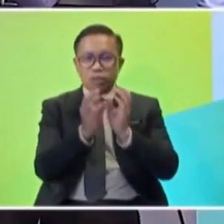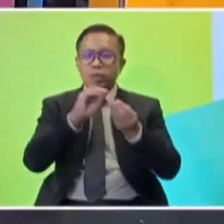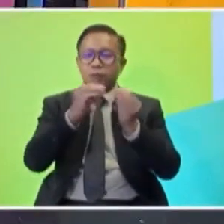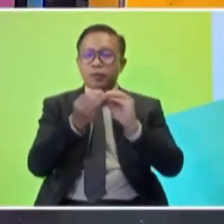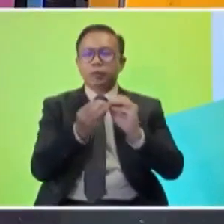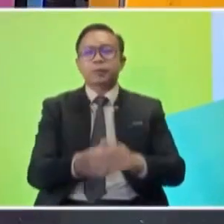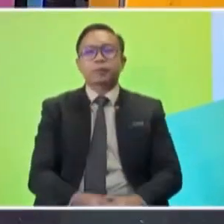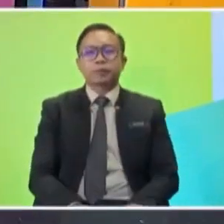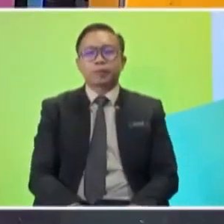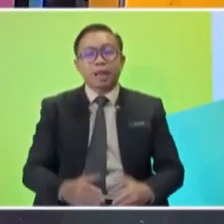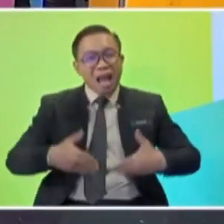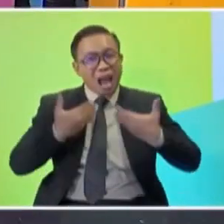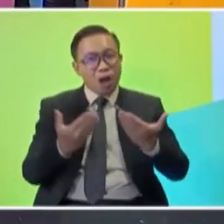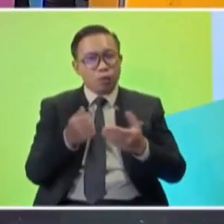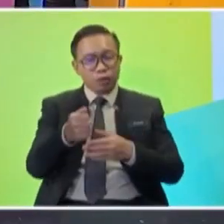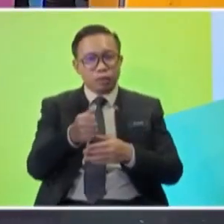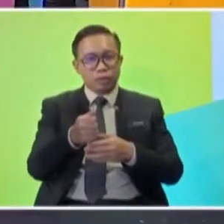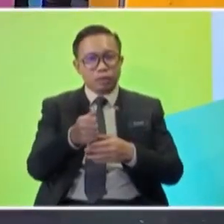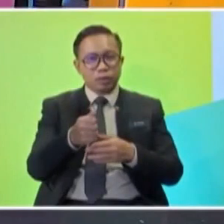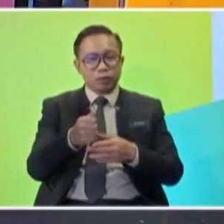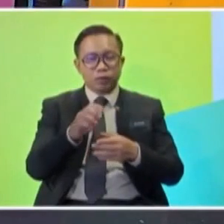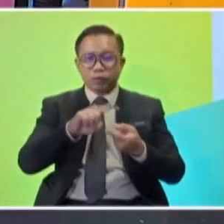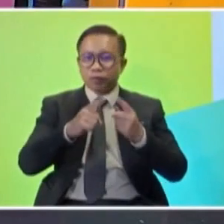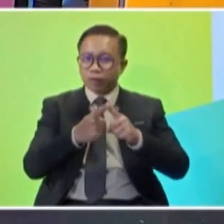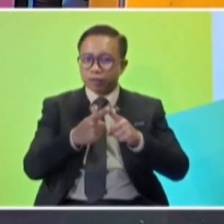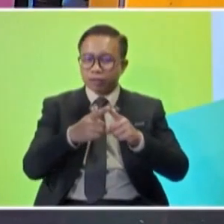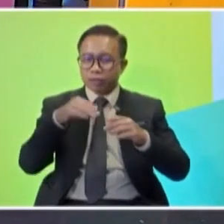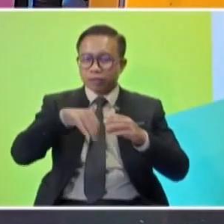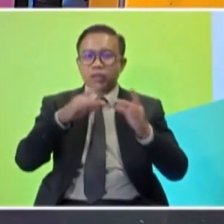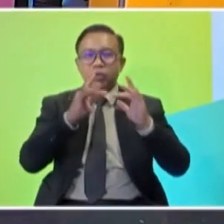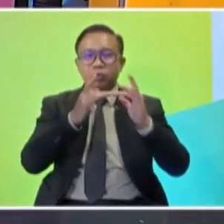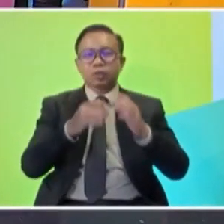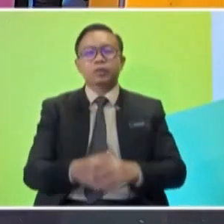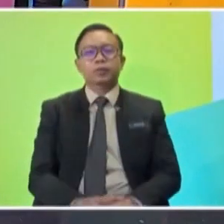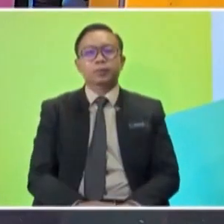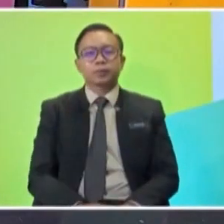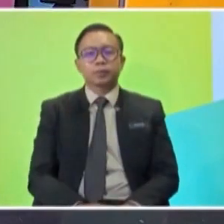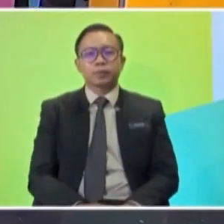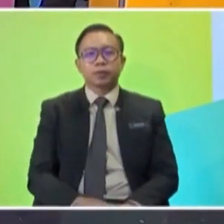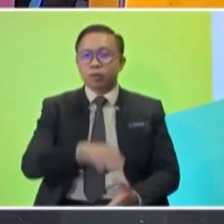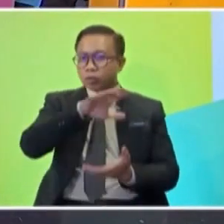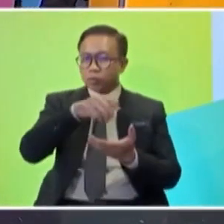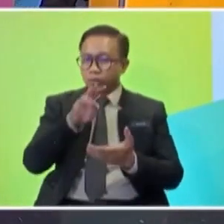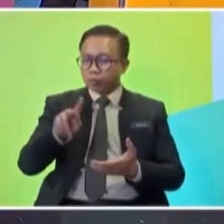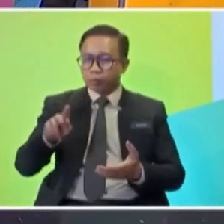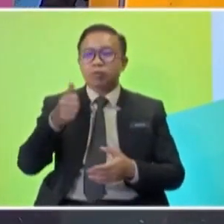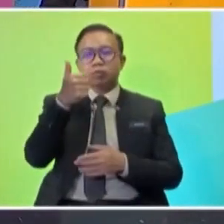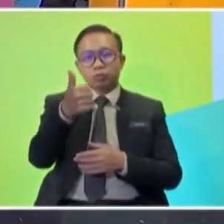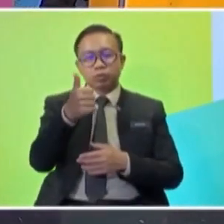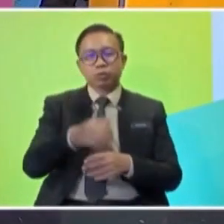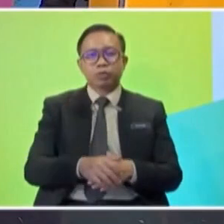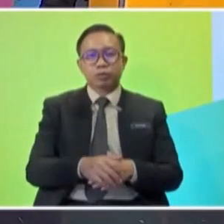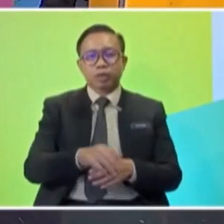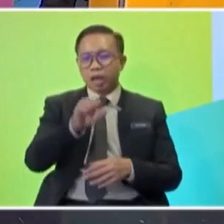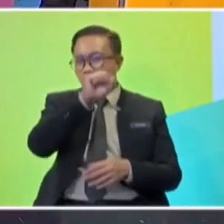right. There you have it. And how did all our friends on Google Meets do for this segment, sir? They have done very good job, okay? Even though I asked